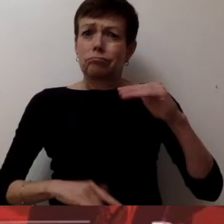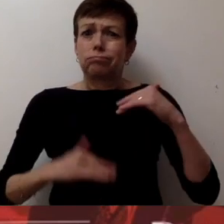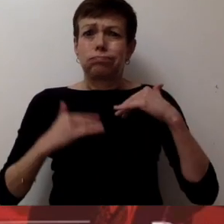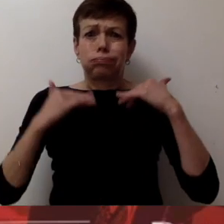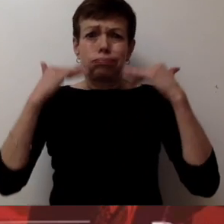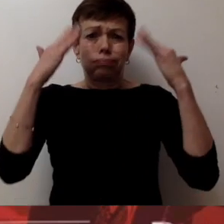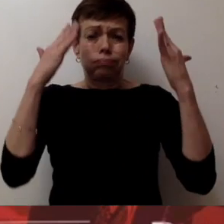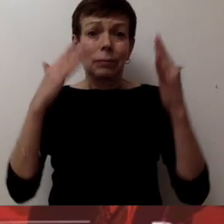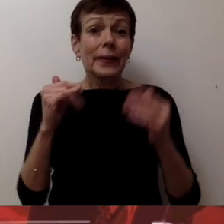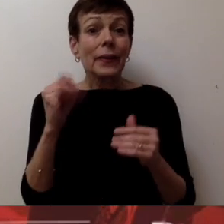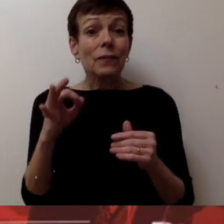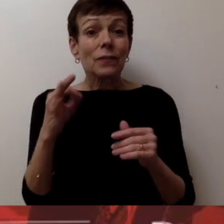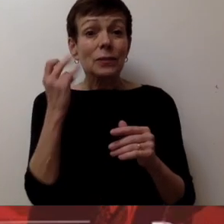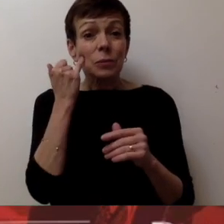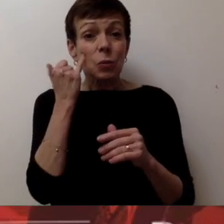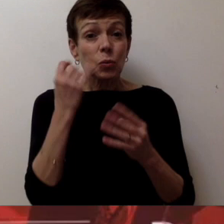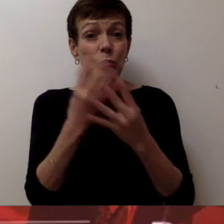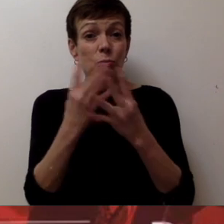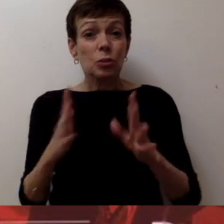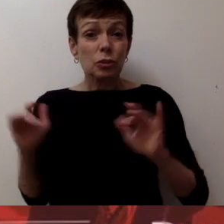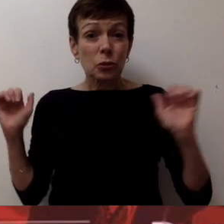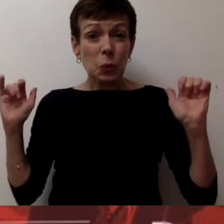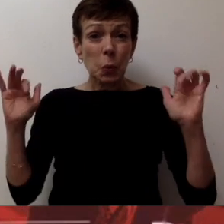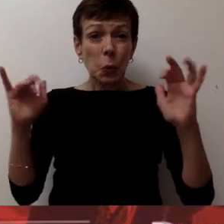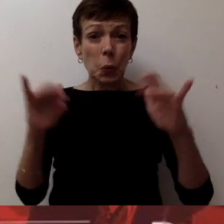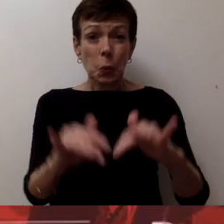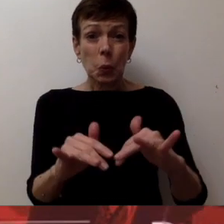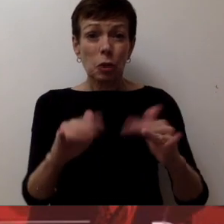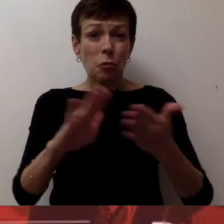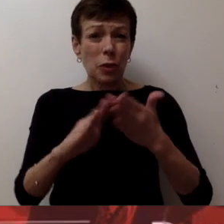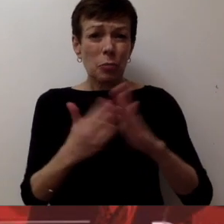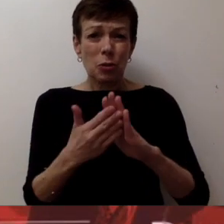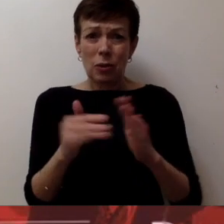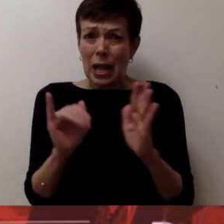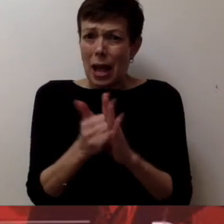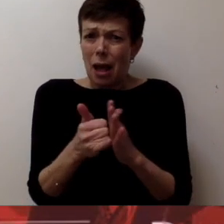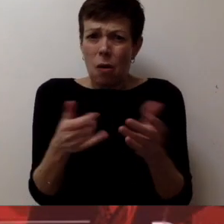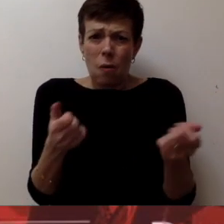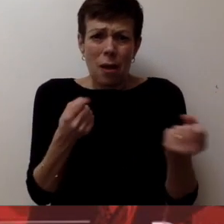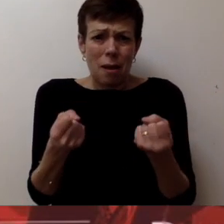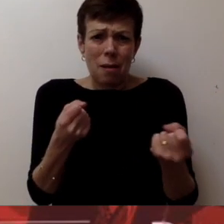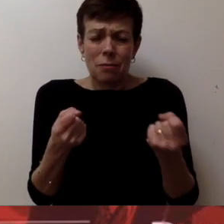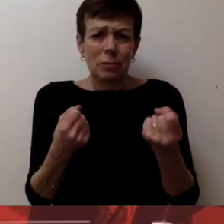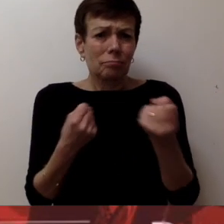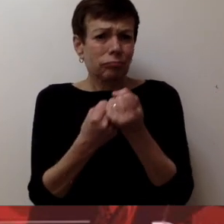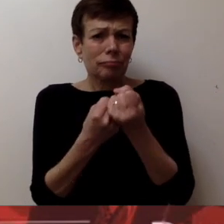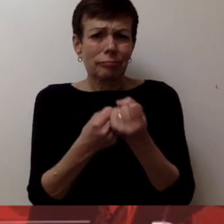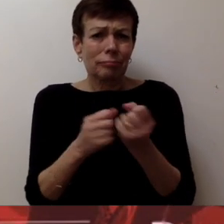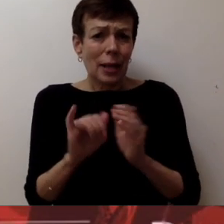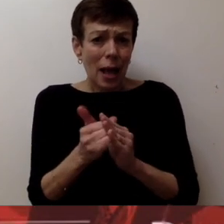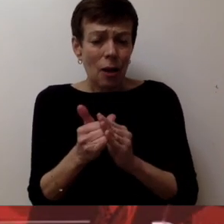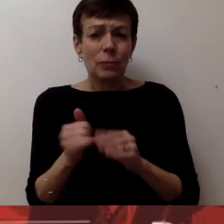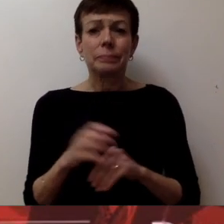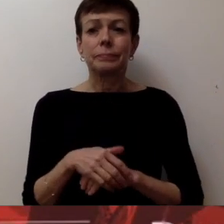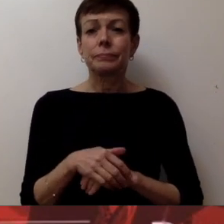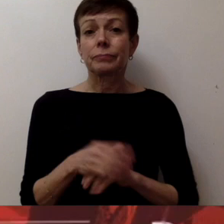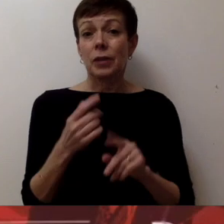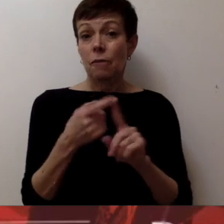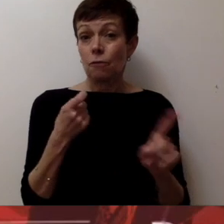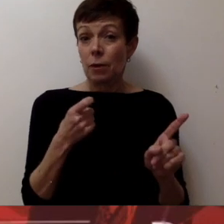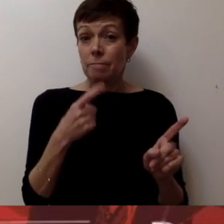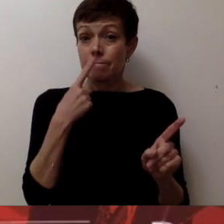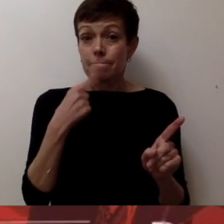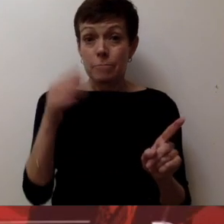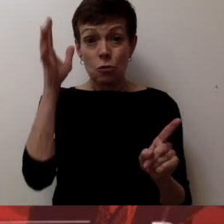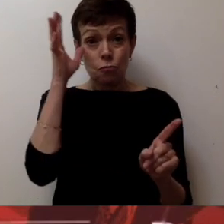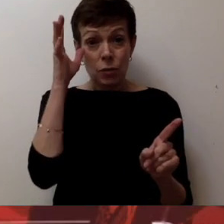influx of early release in the community. I will say that on behalf of Red Deer City Council, I issued